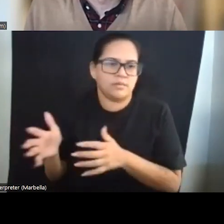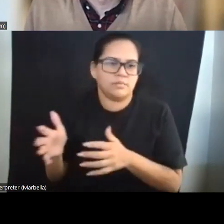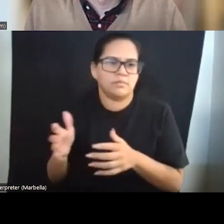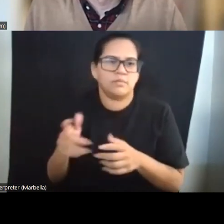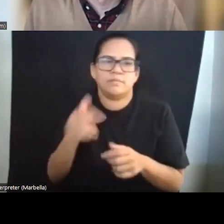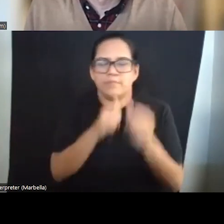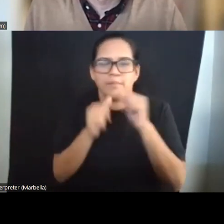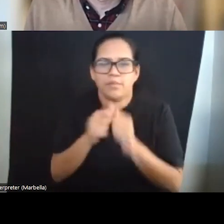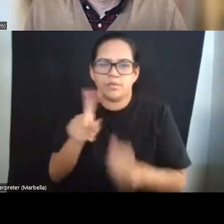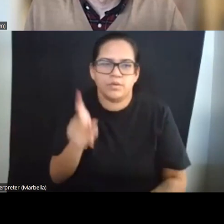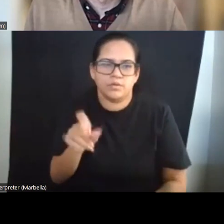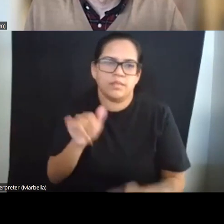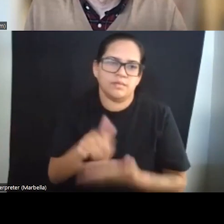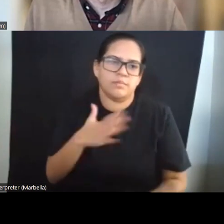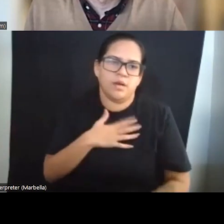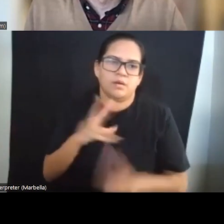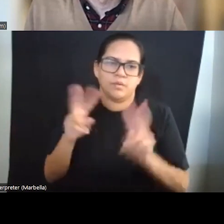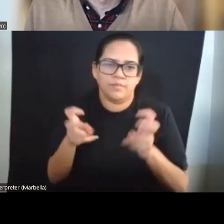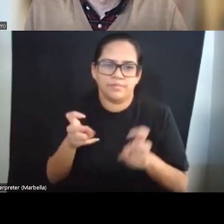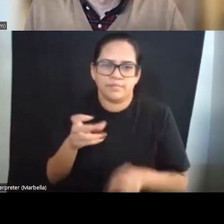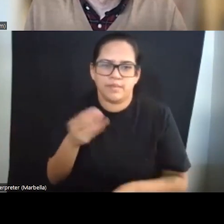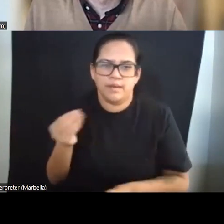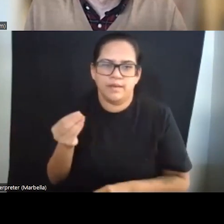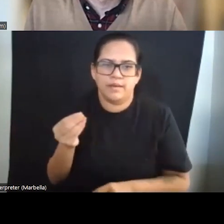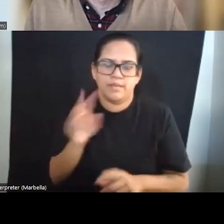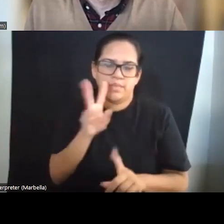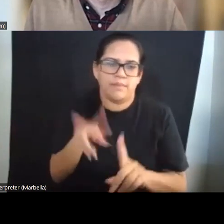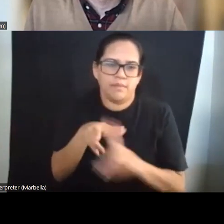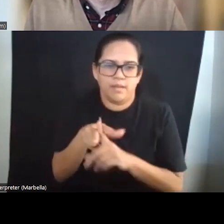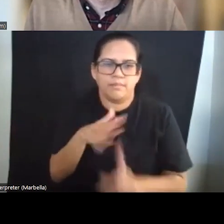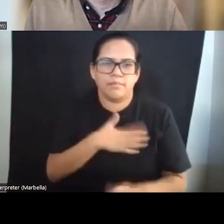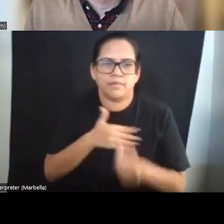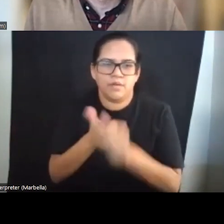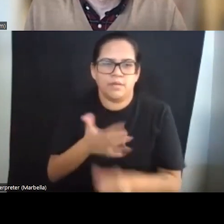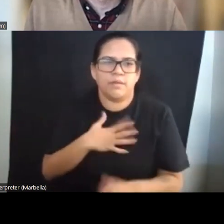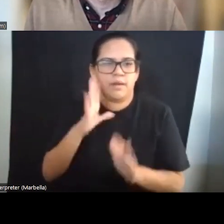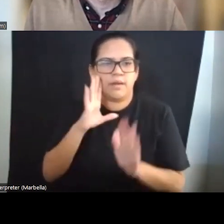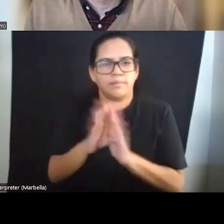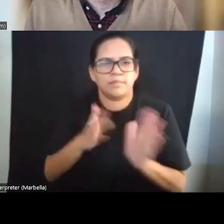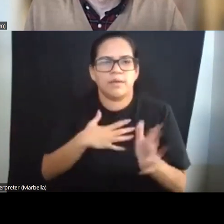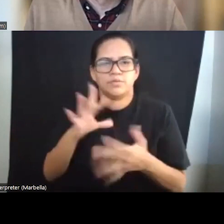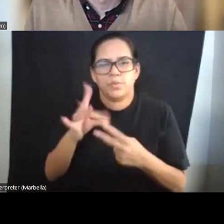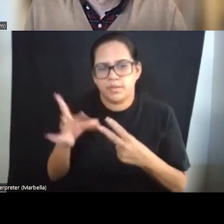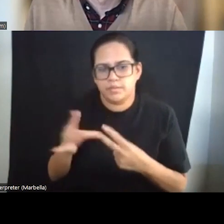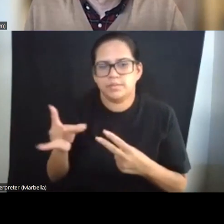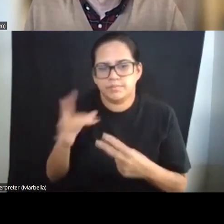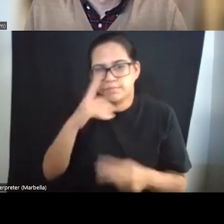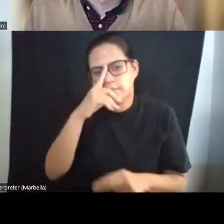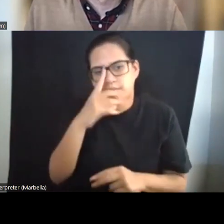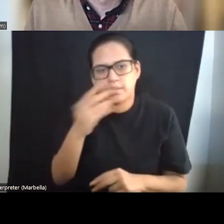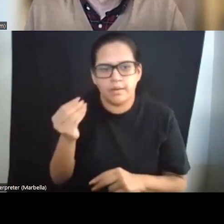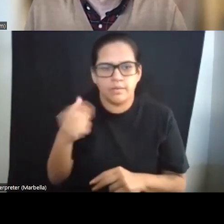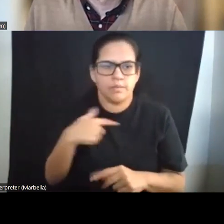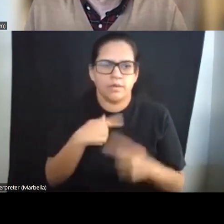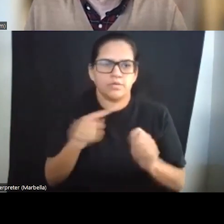those questions. So that's my call to arms. And the plug is, please follow My Image, My Choice. And we're